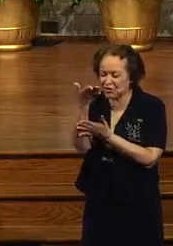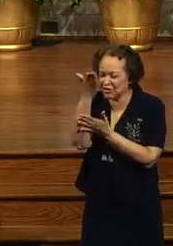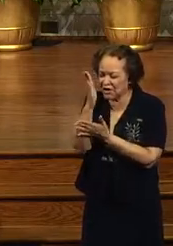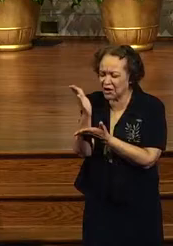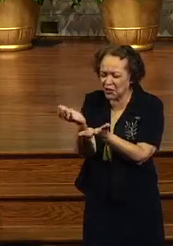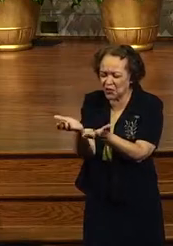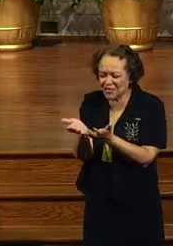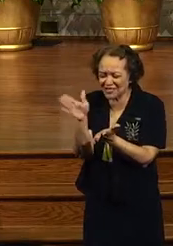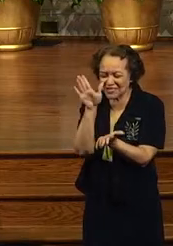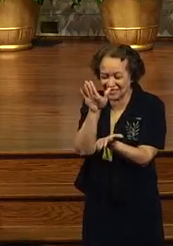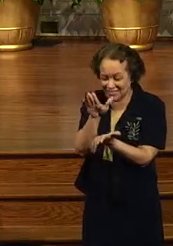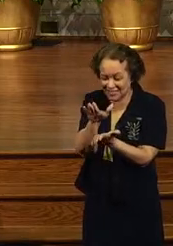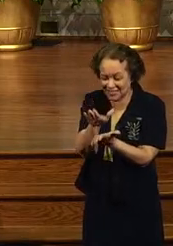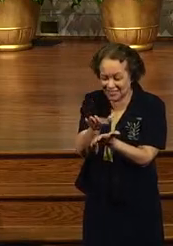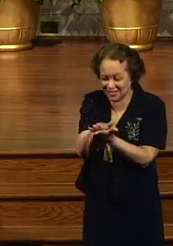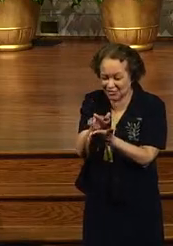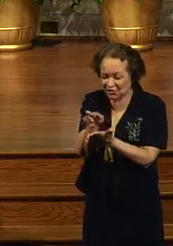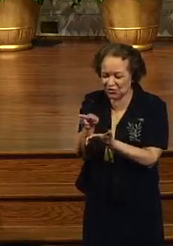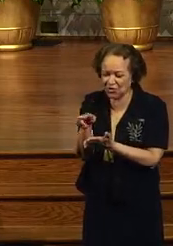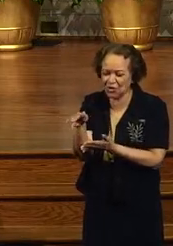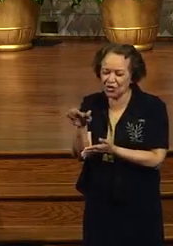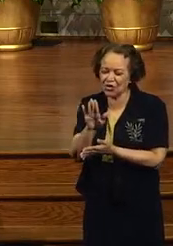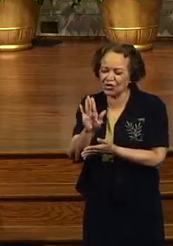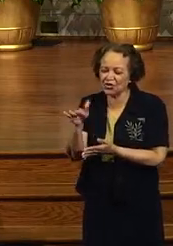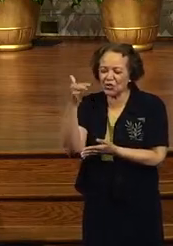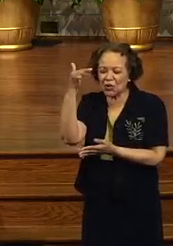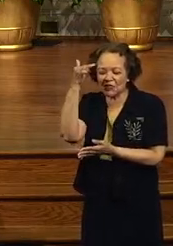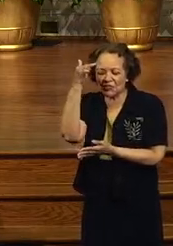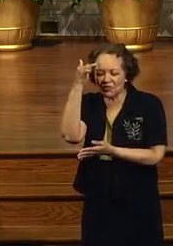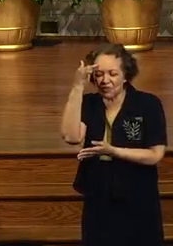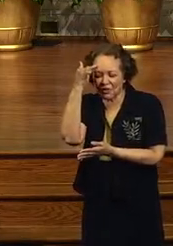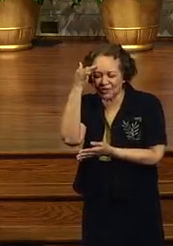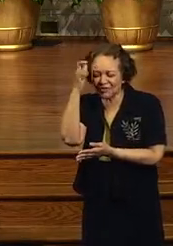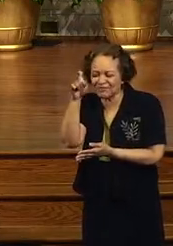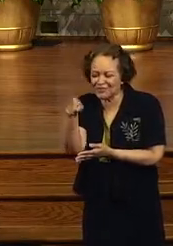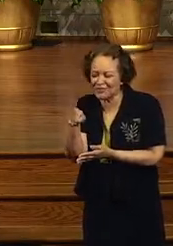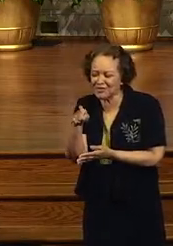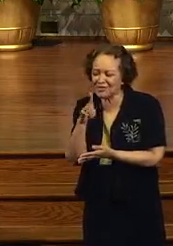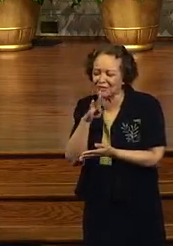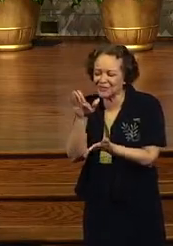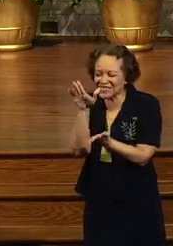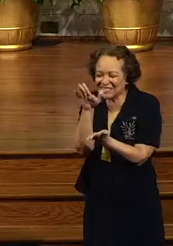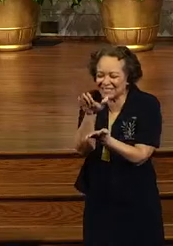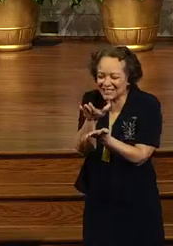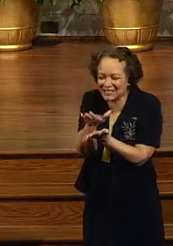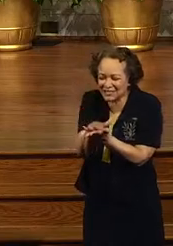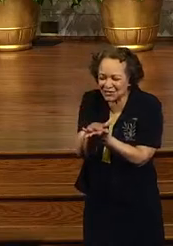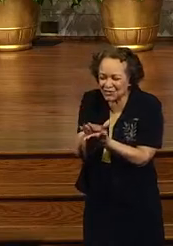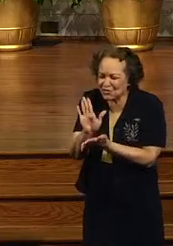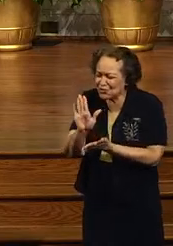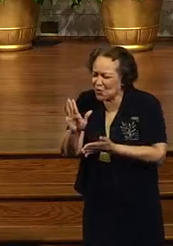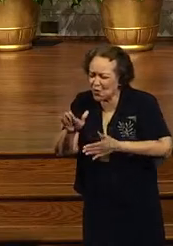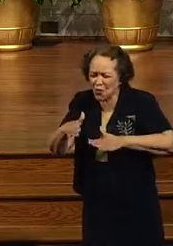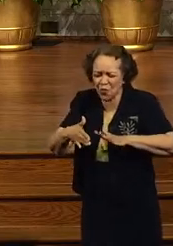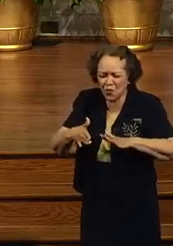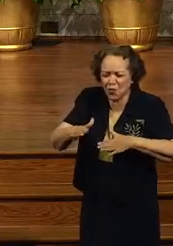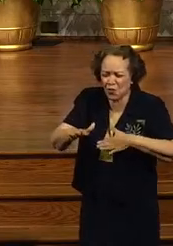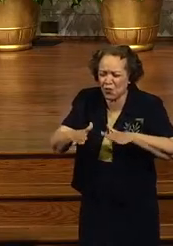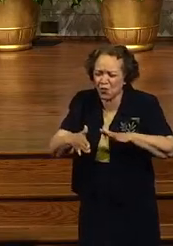you. Your thoughts needs to be sealed. Your walk needs to be